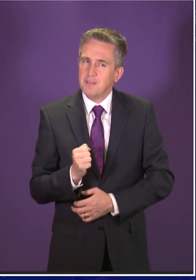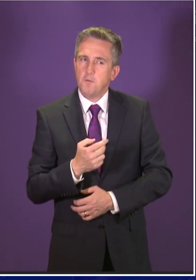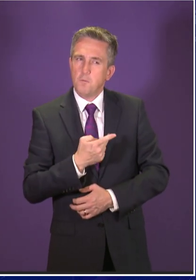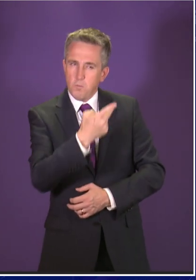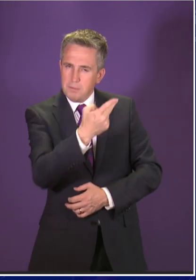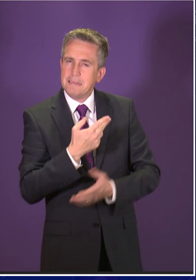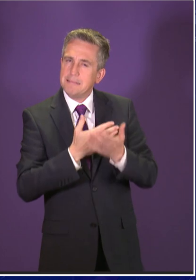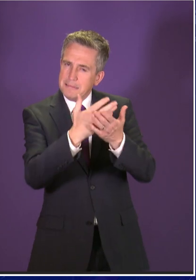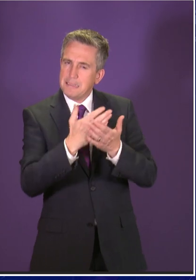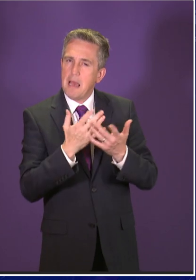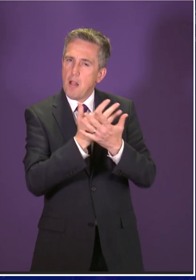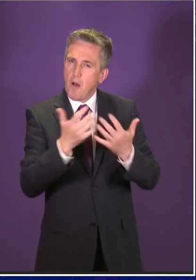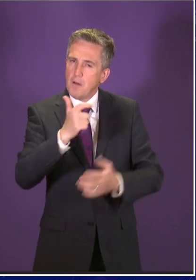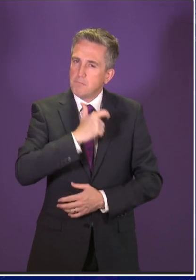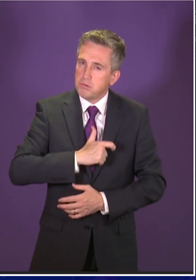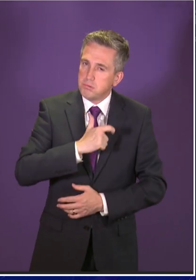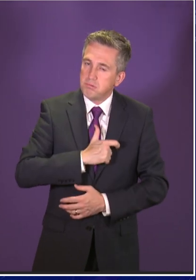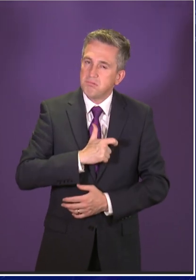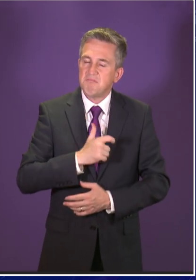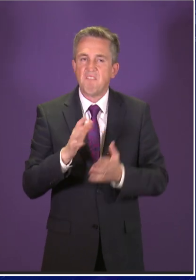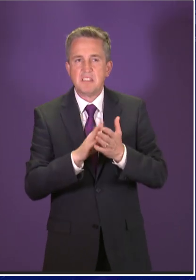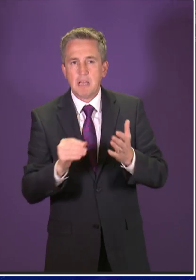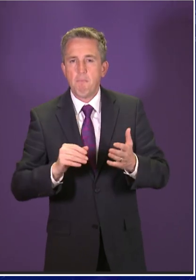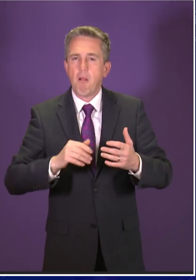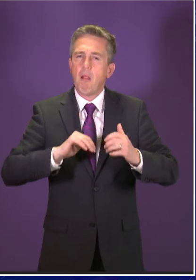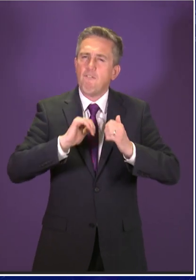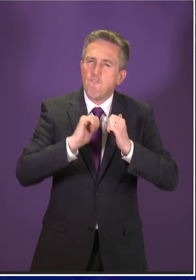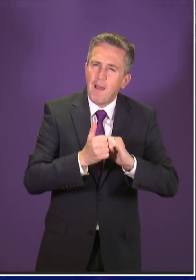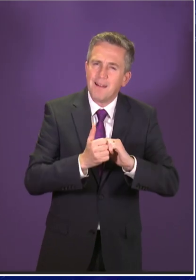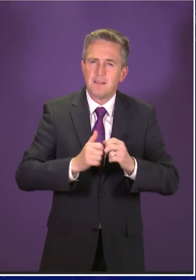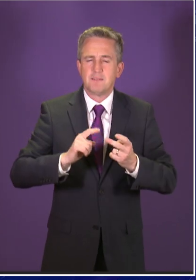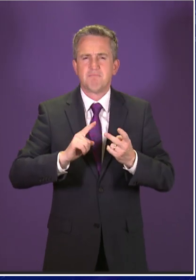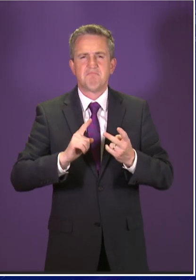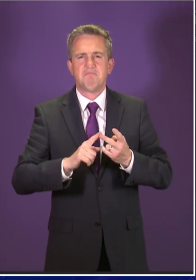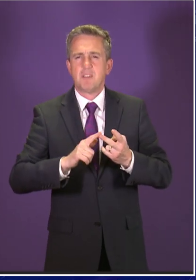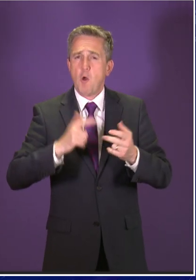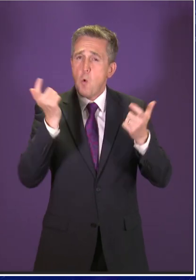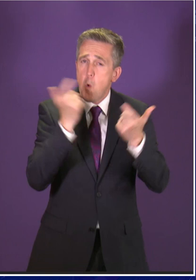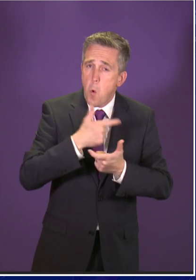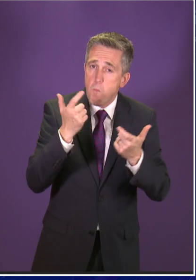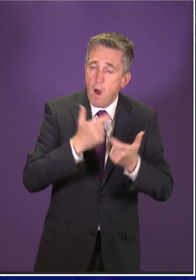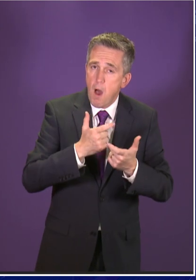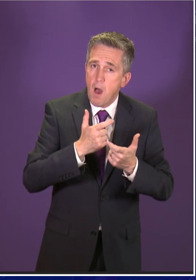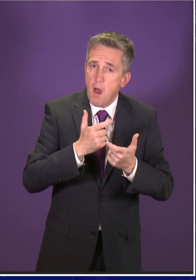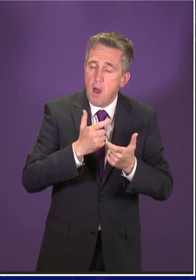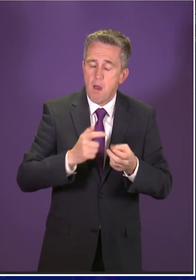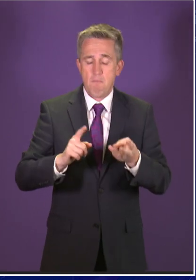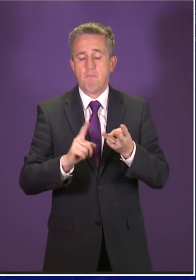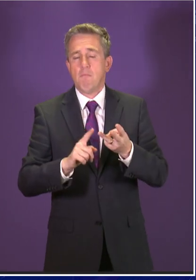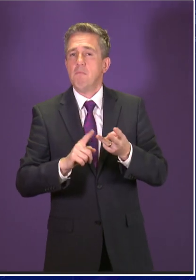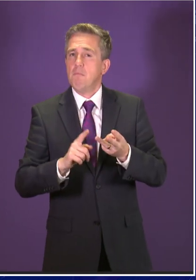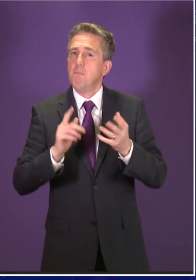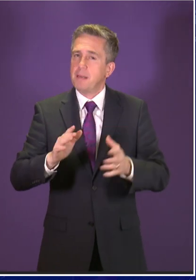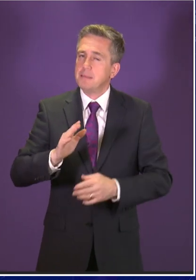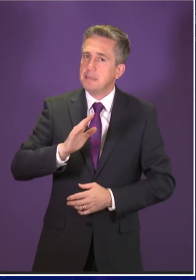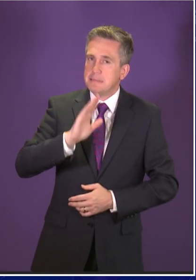of Scotland. We share a friendliness, a dry sense of humour, and a seriousness in our approach that comes from